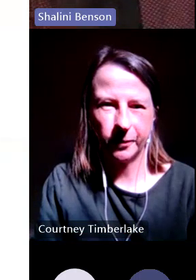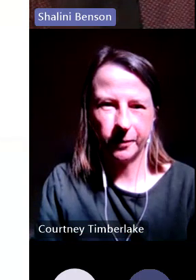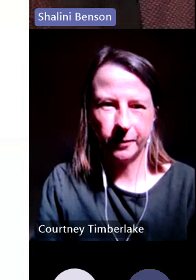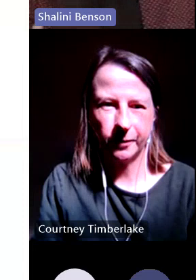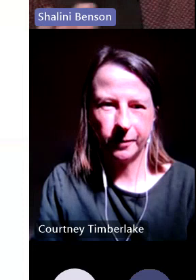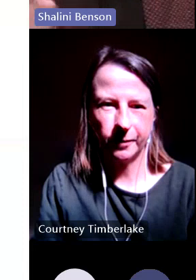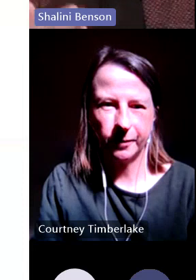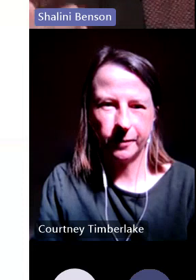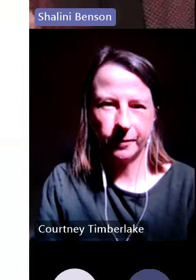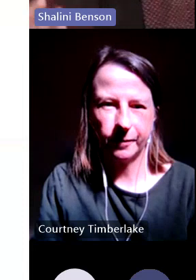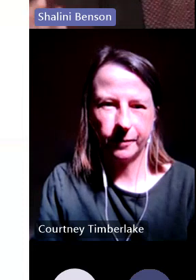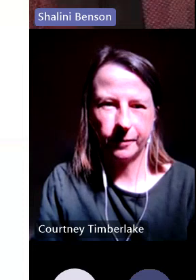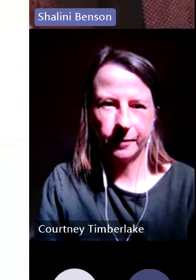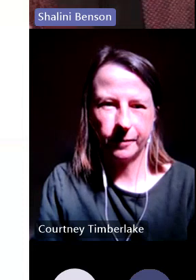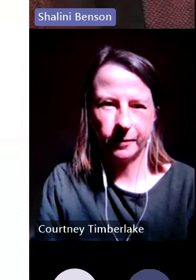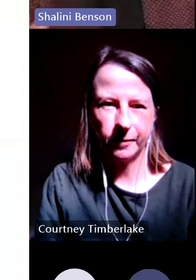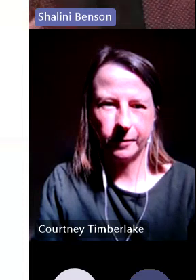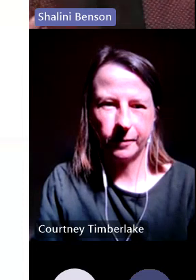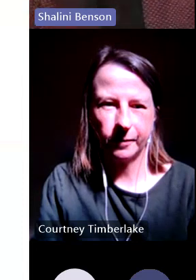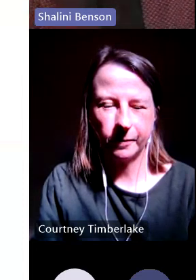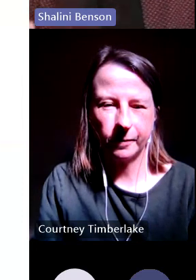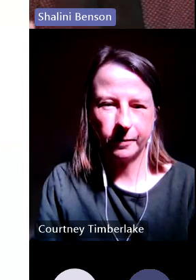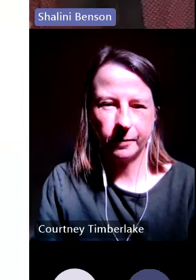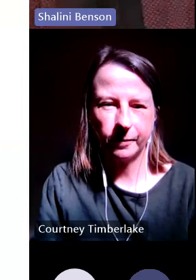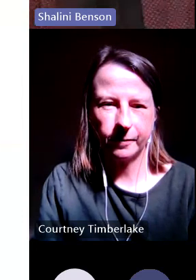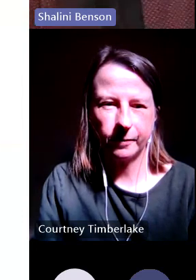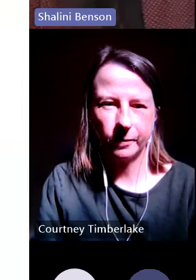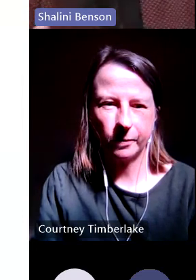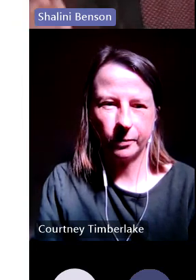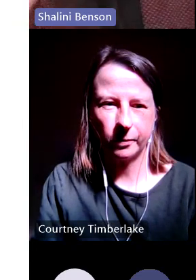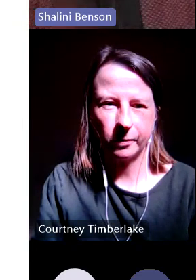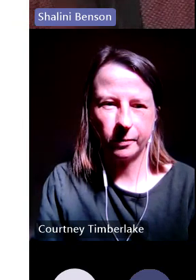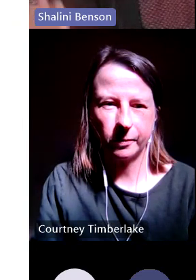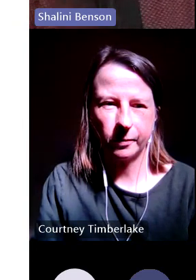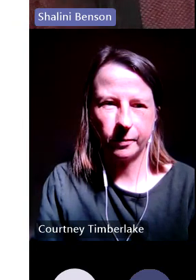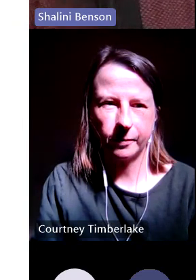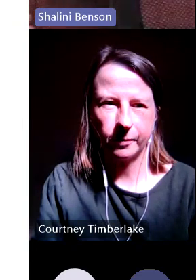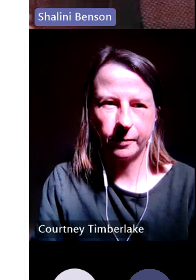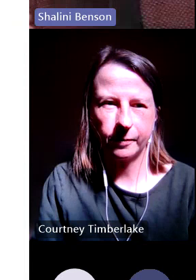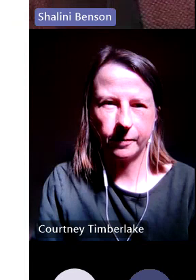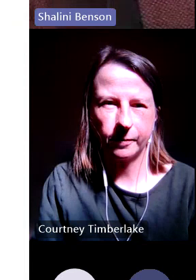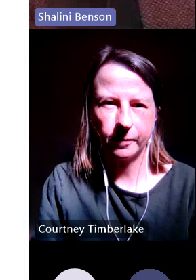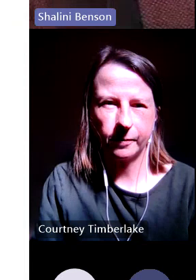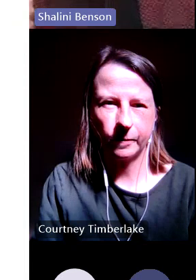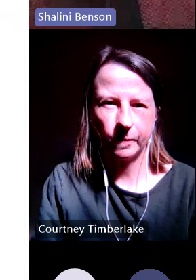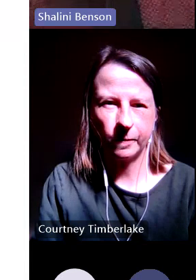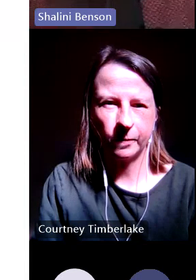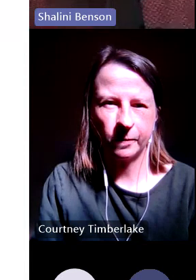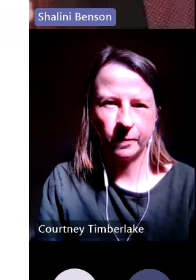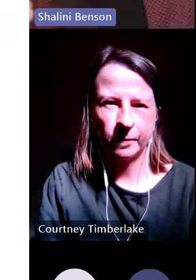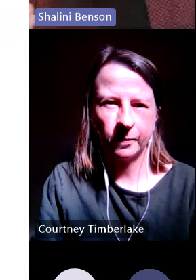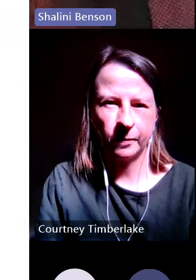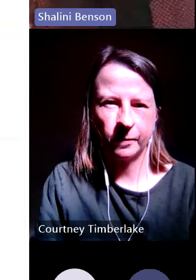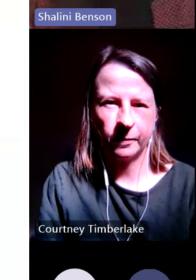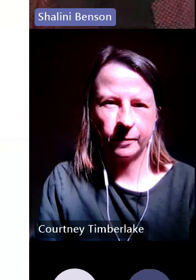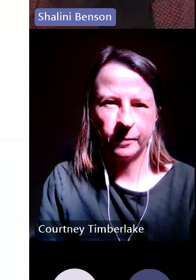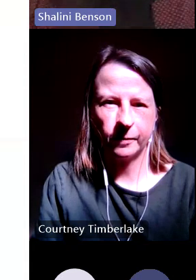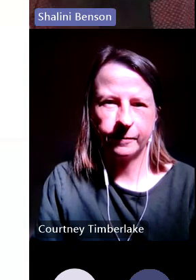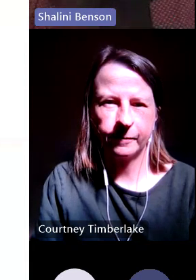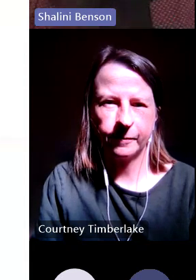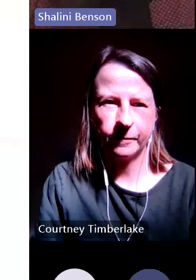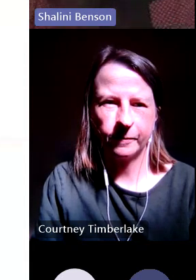also goes through and says, hey, here's why we do 133s, right? These are our Treasury actual reports